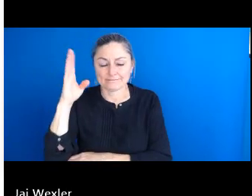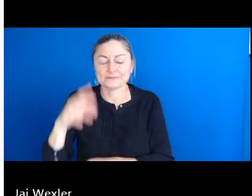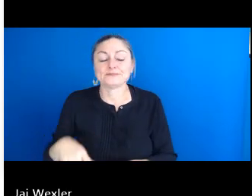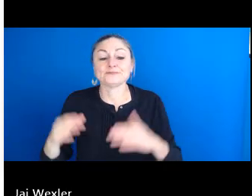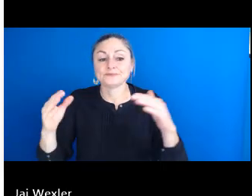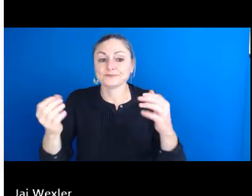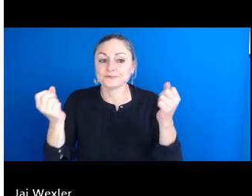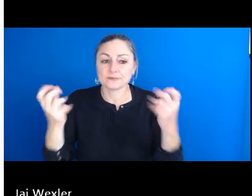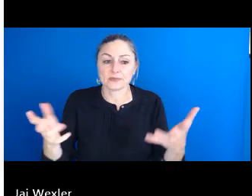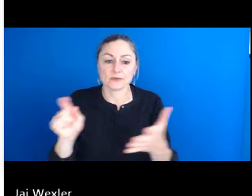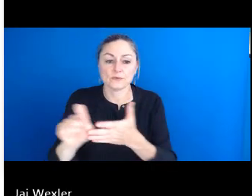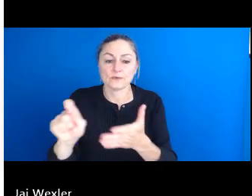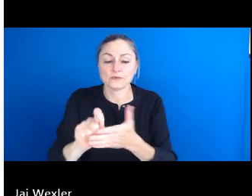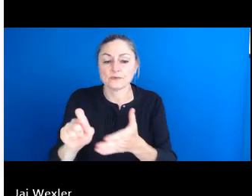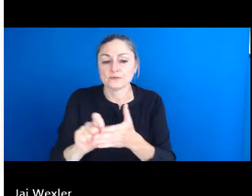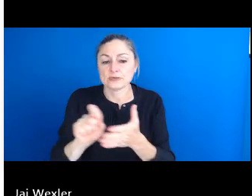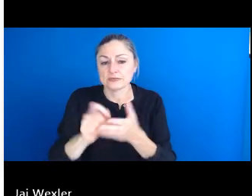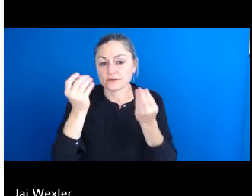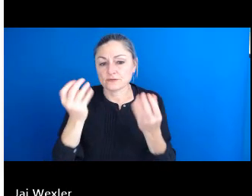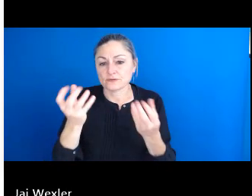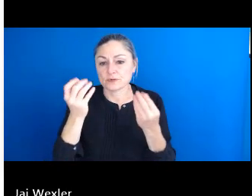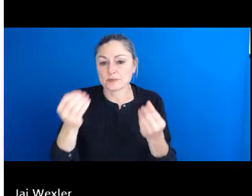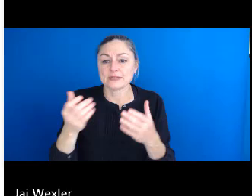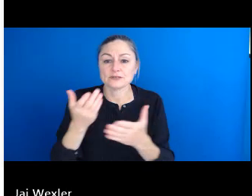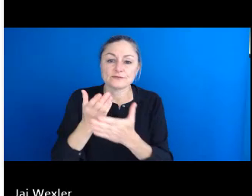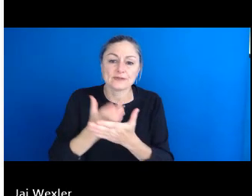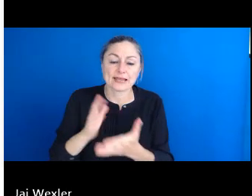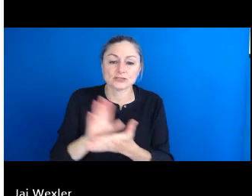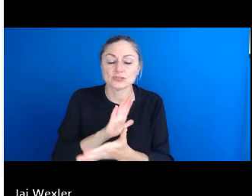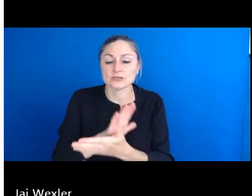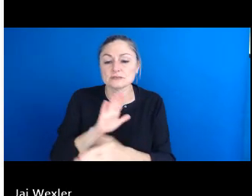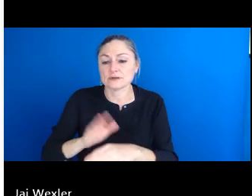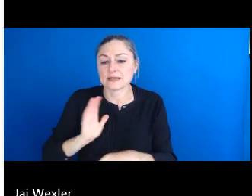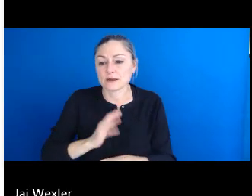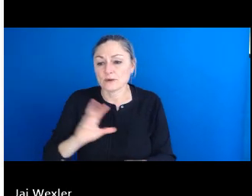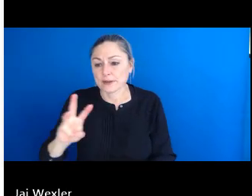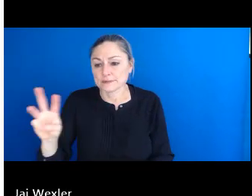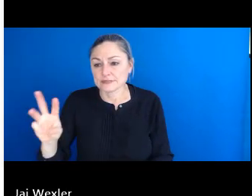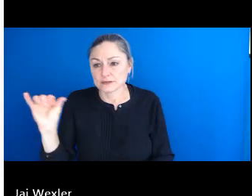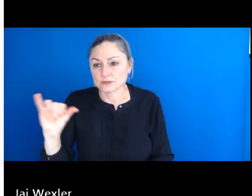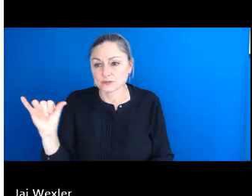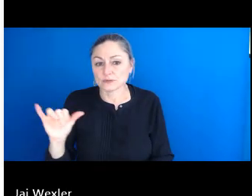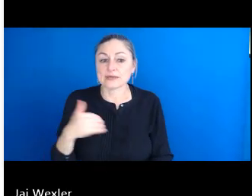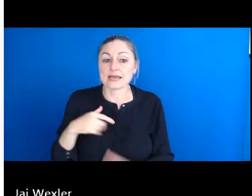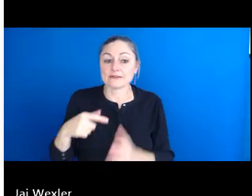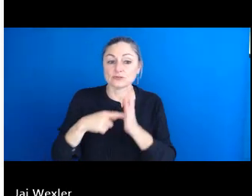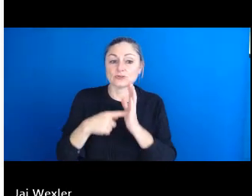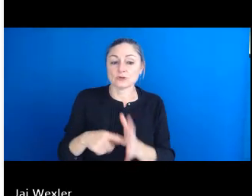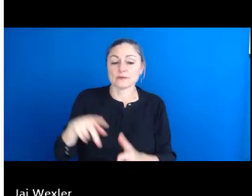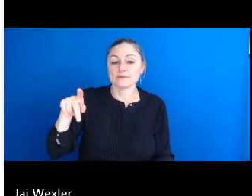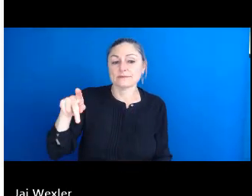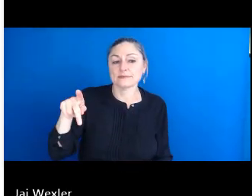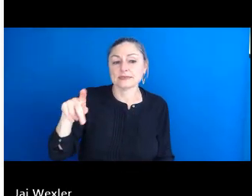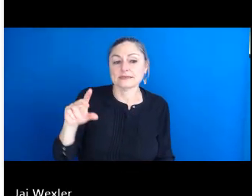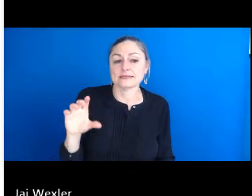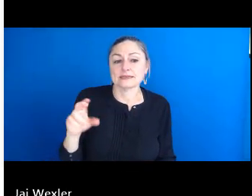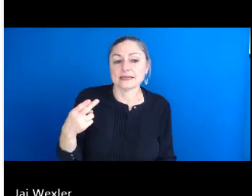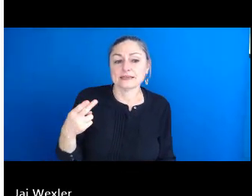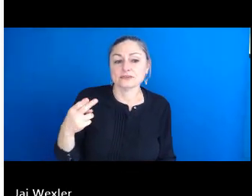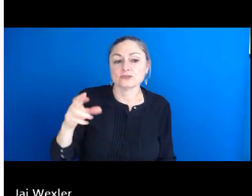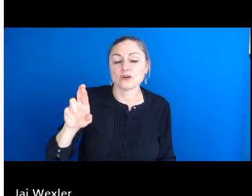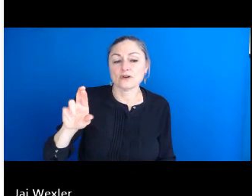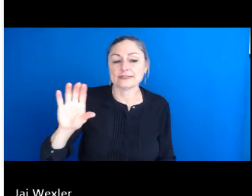resources, brochures, and fact sheets on our website. We also have a show on PCN TV called PHRC Speaks Fair